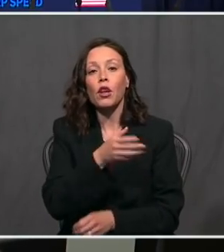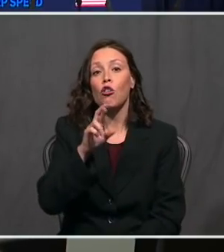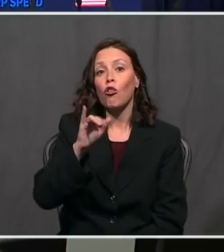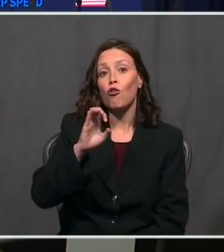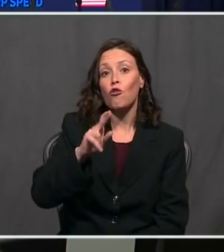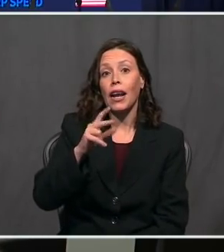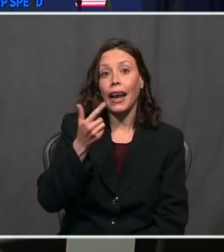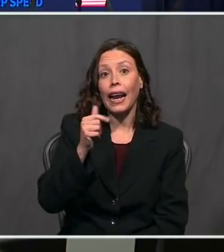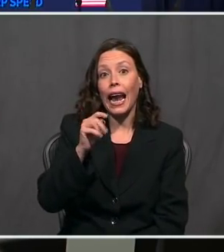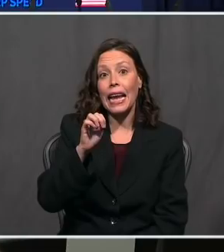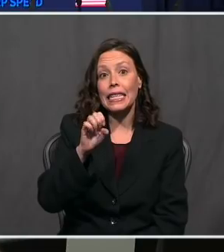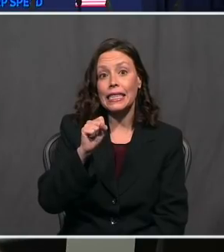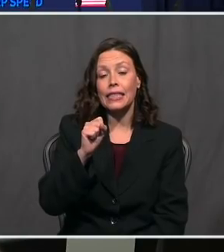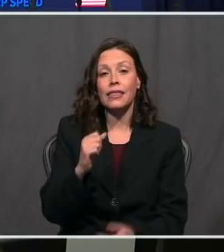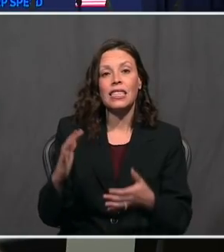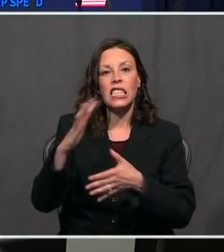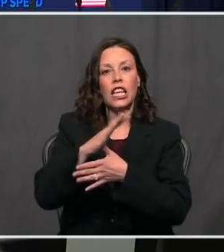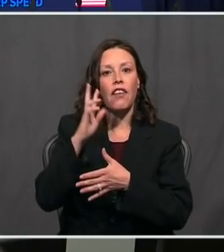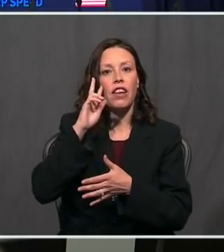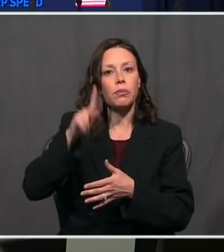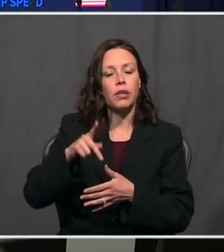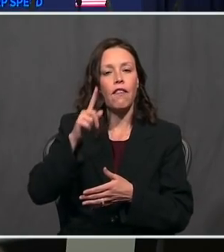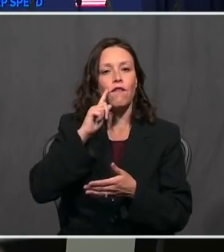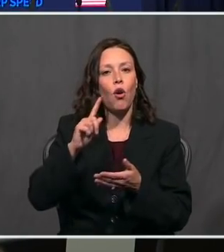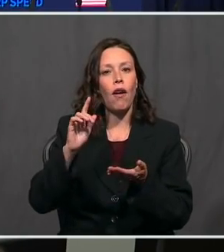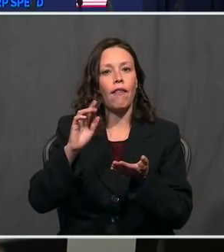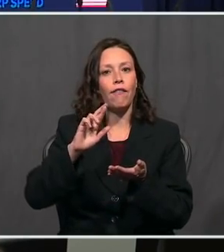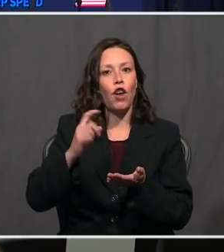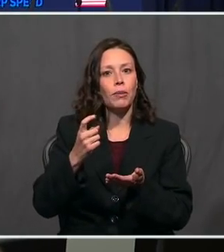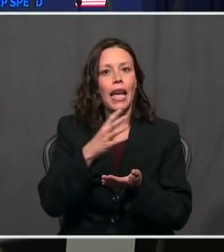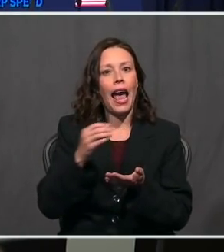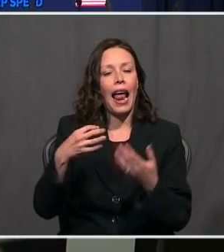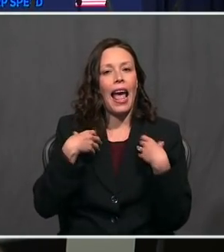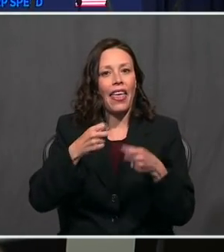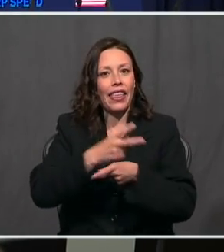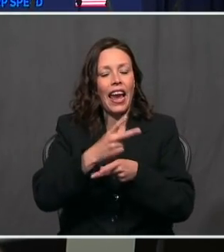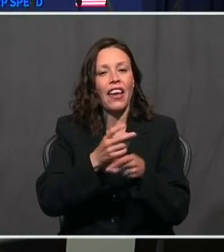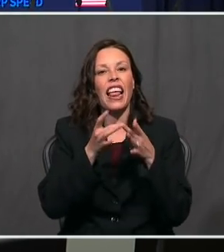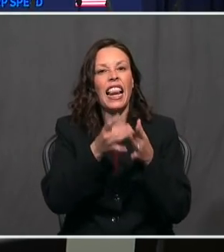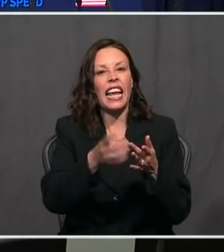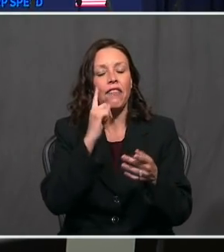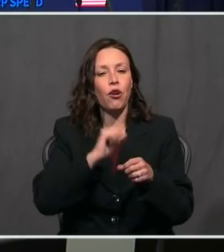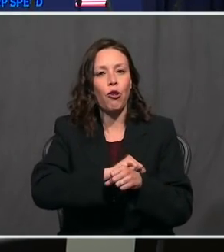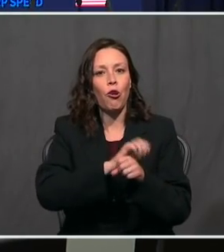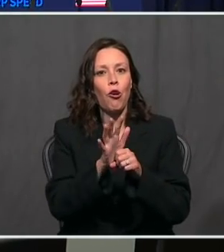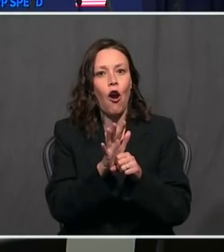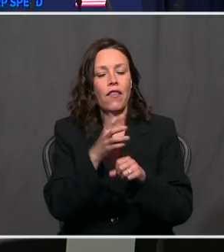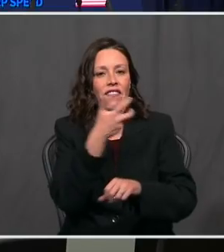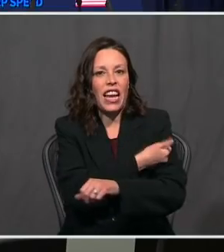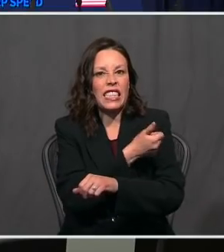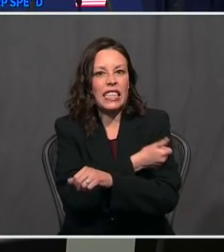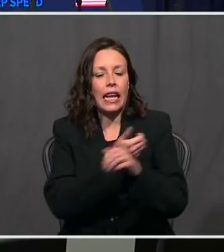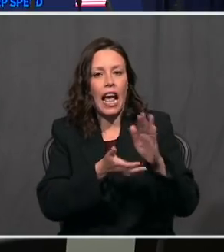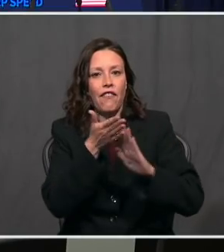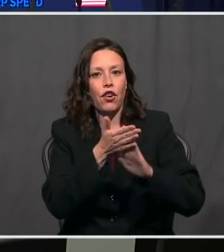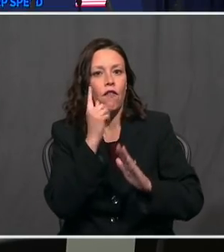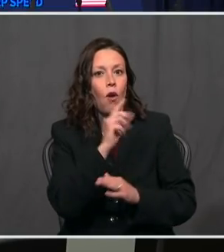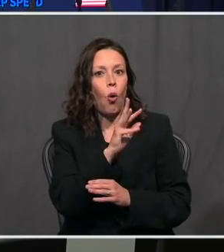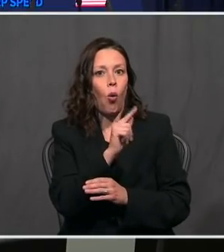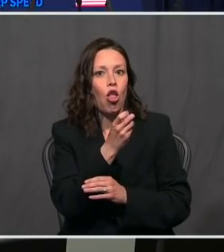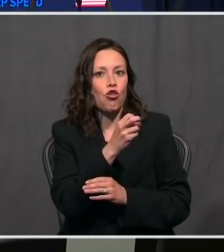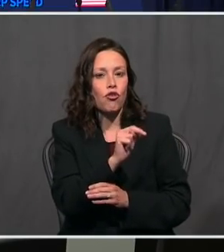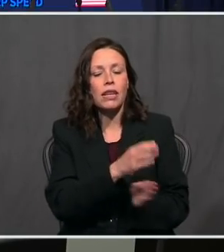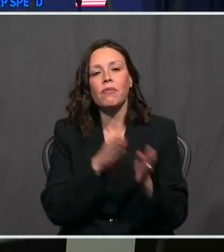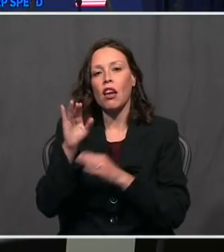Vice President for Pharmacy and Healthcare and the lead for the COVID-19 vaccine administration effort at Walgreens, and John Roberts,